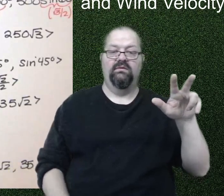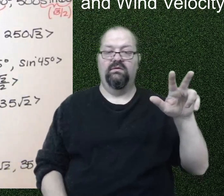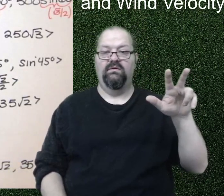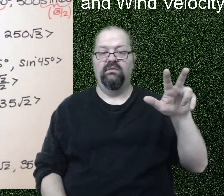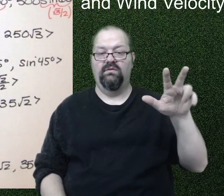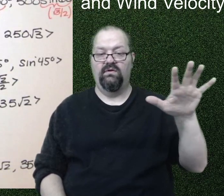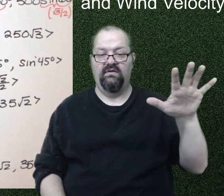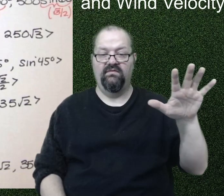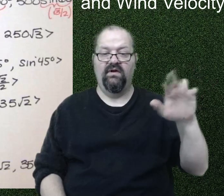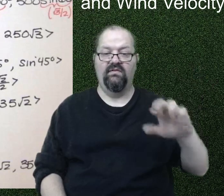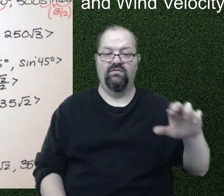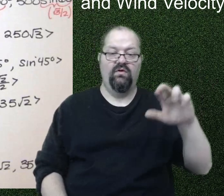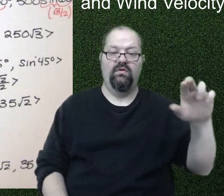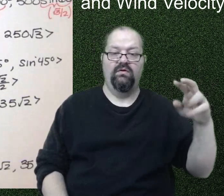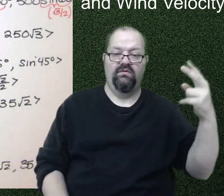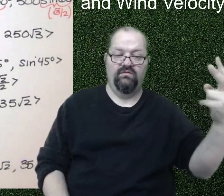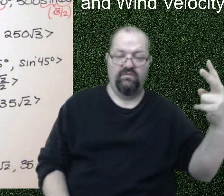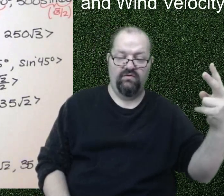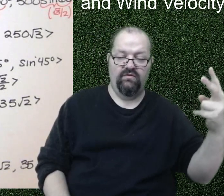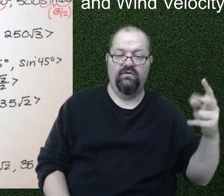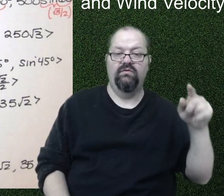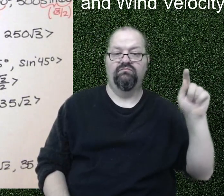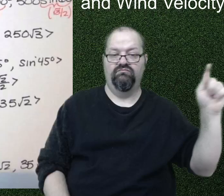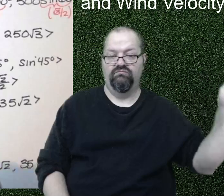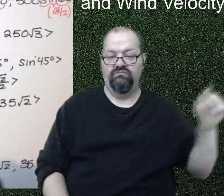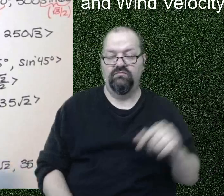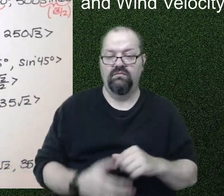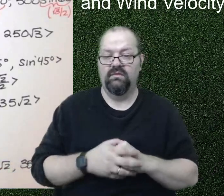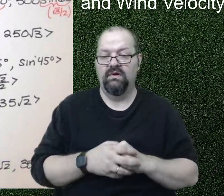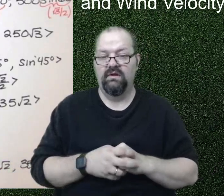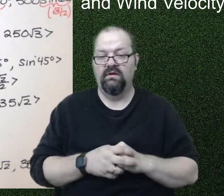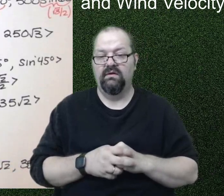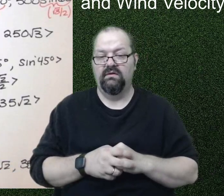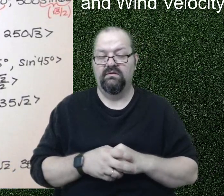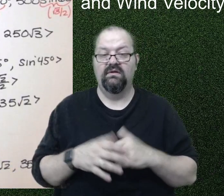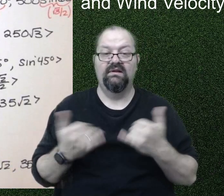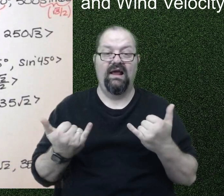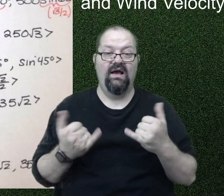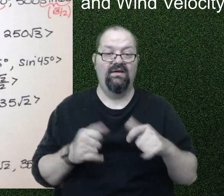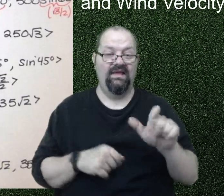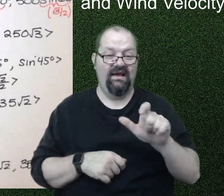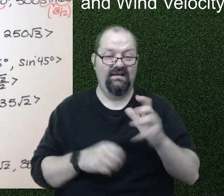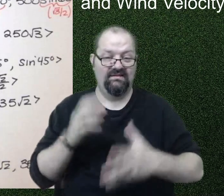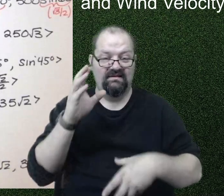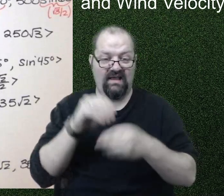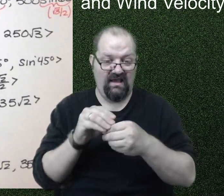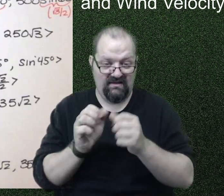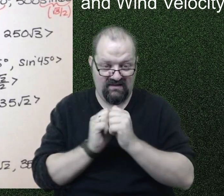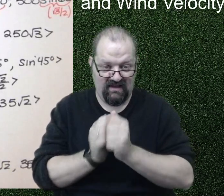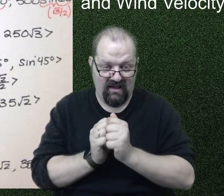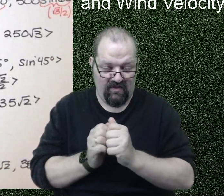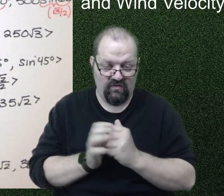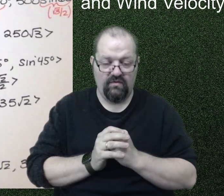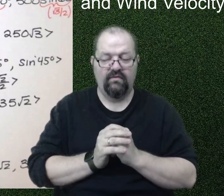45-degree angle. Add component by component, x's get added together,